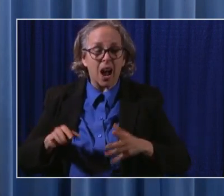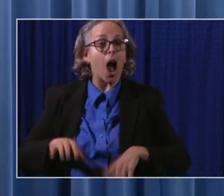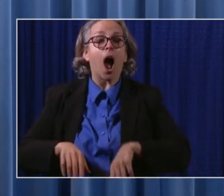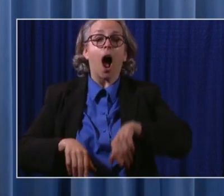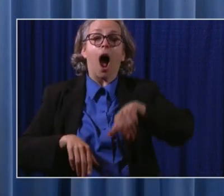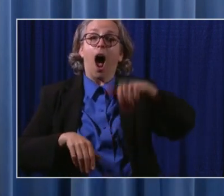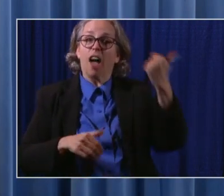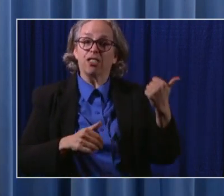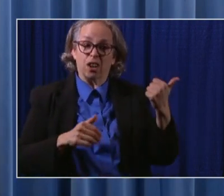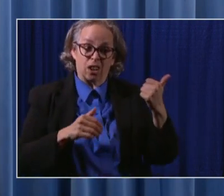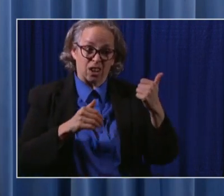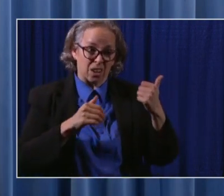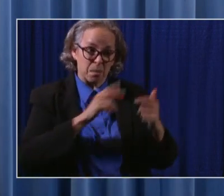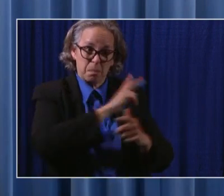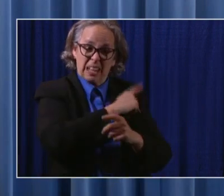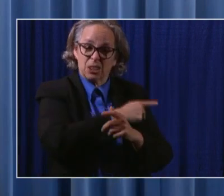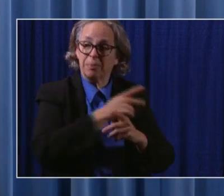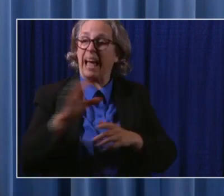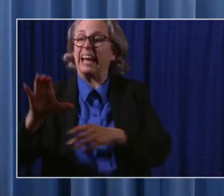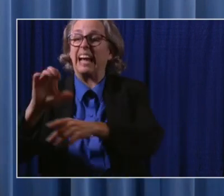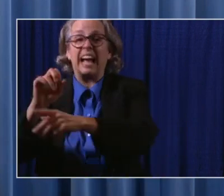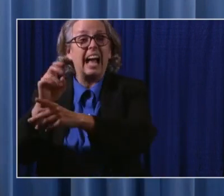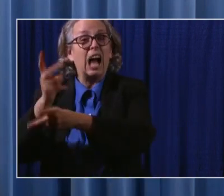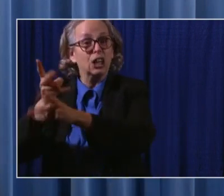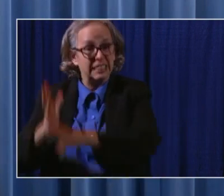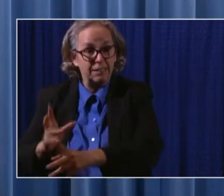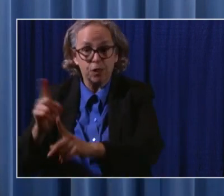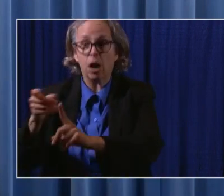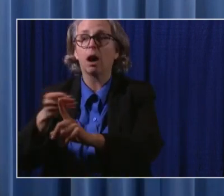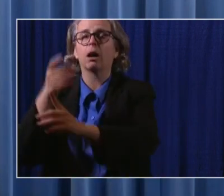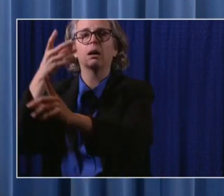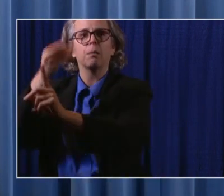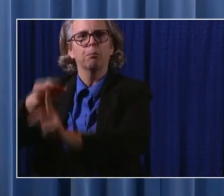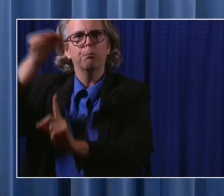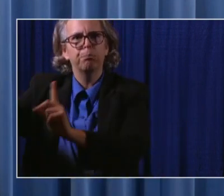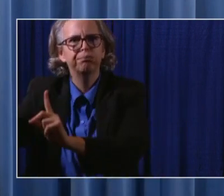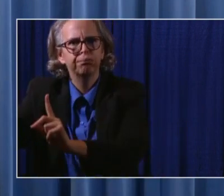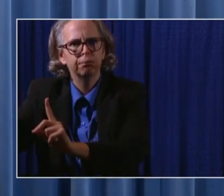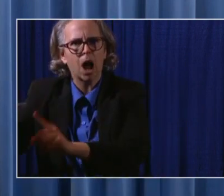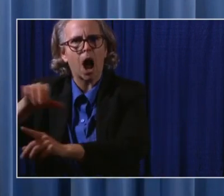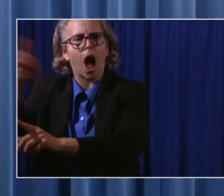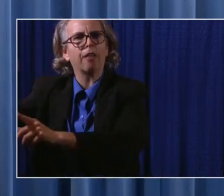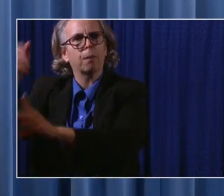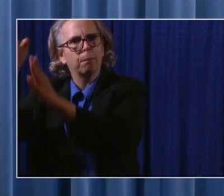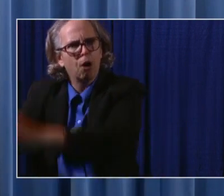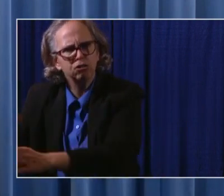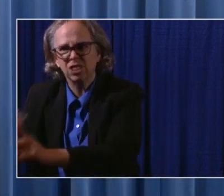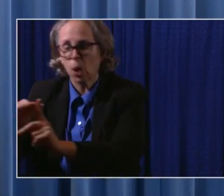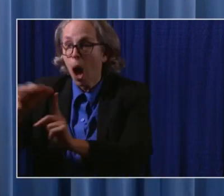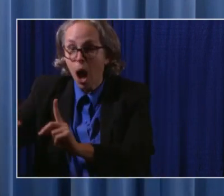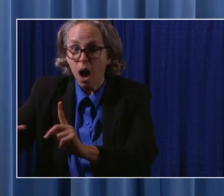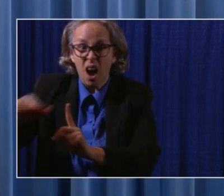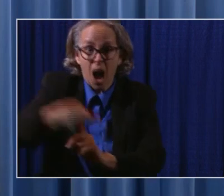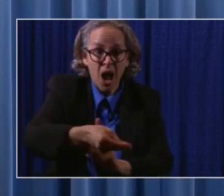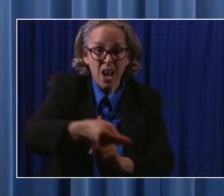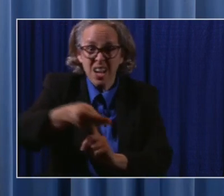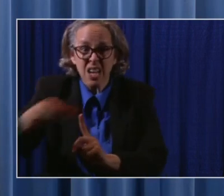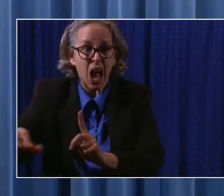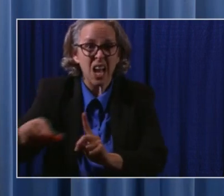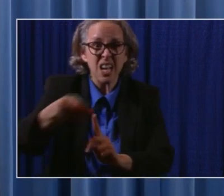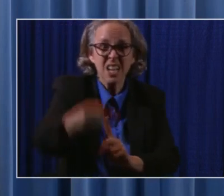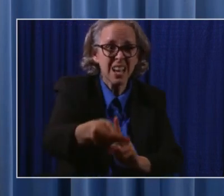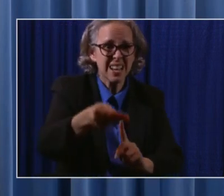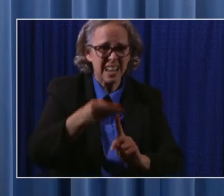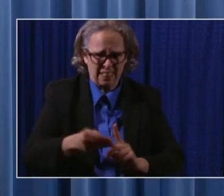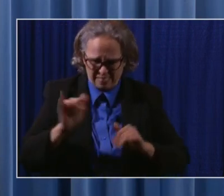her 90s, also got sick. It just goes on and on. After testing positive, the family friend's employer had